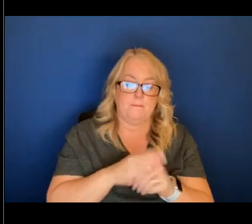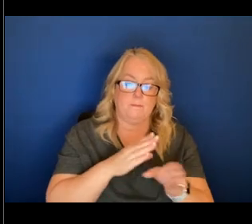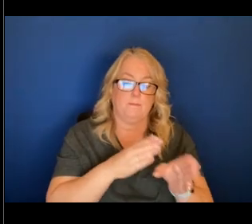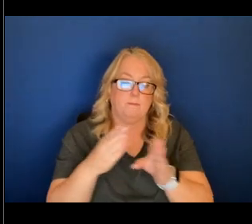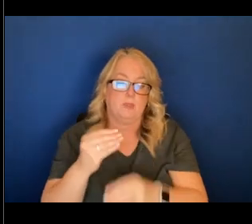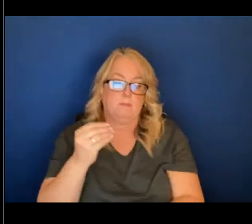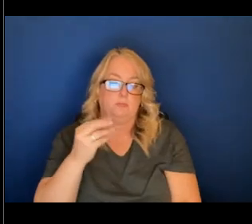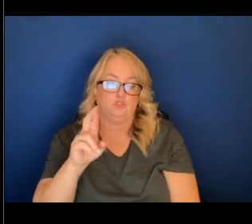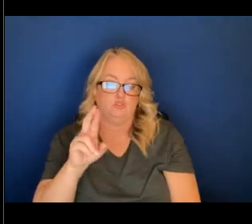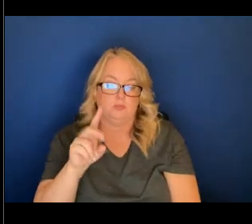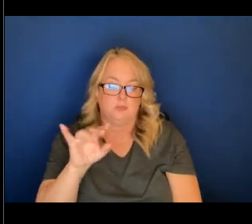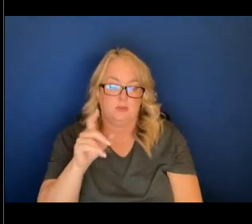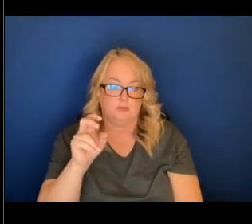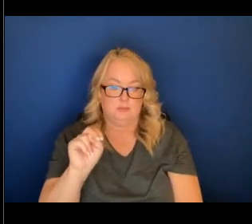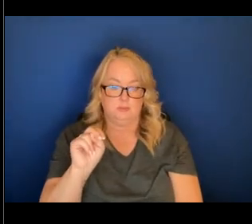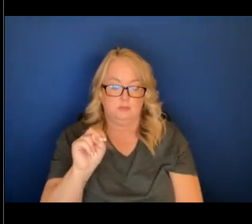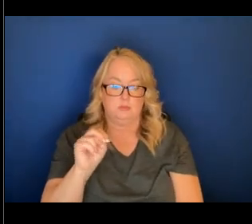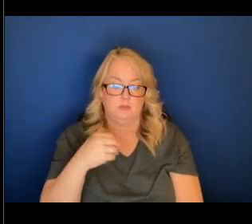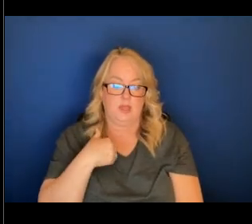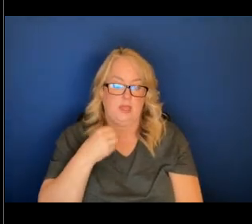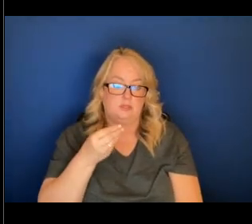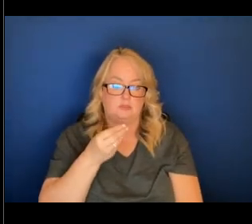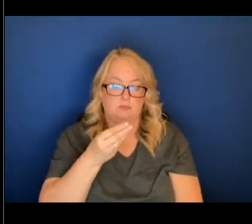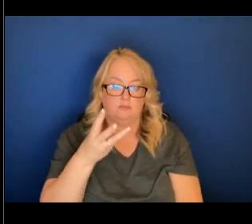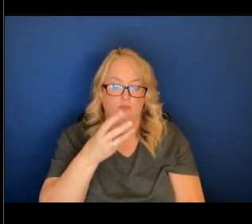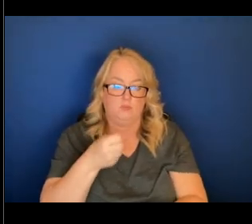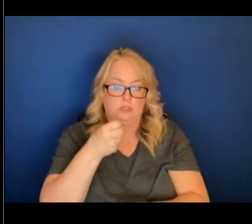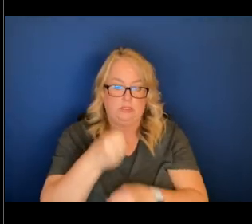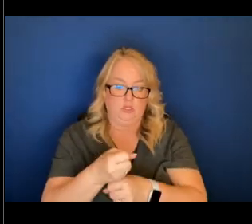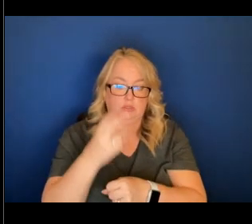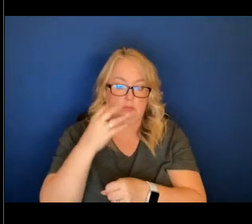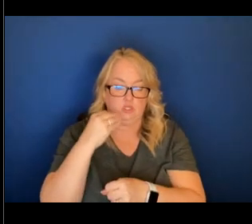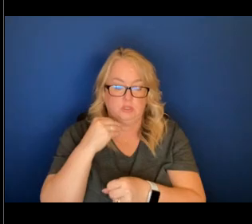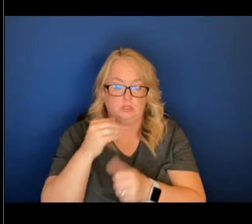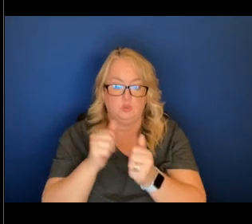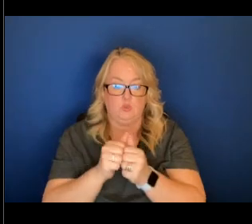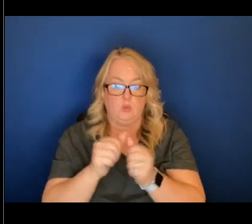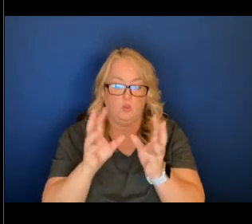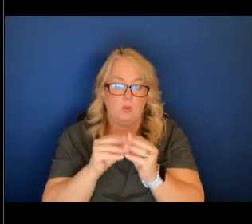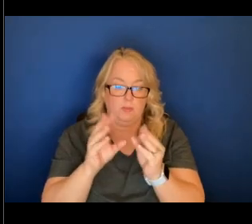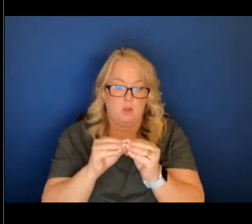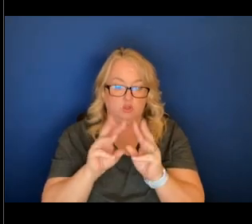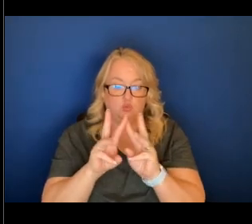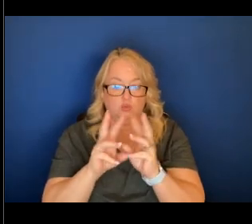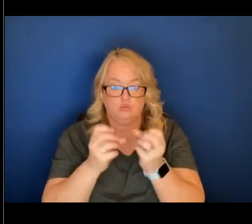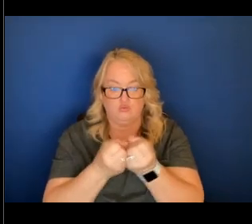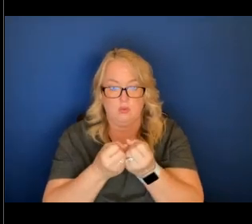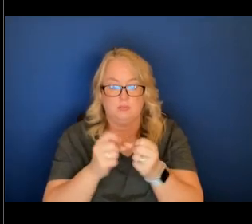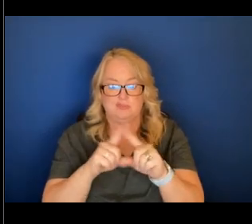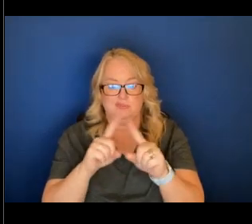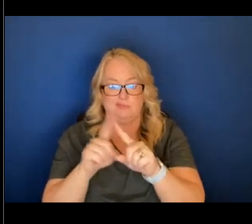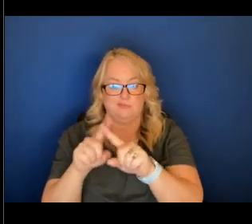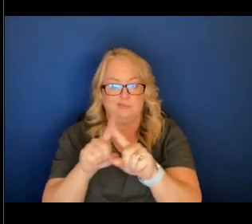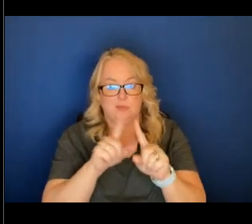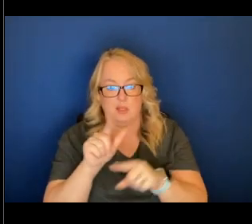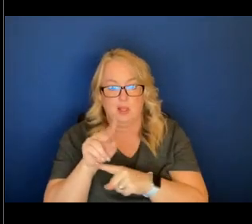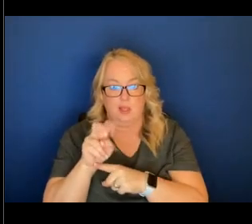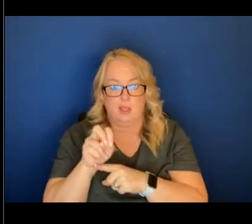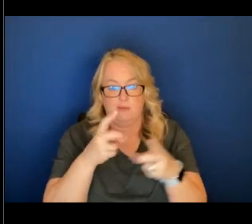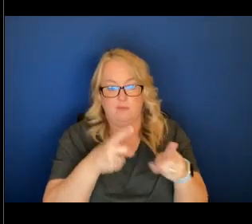Mr. Dyson has several years of experience facilitating webinars, workshops, and